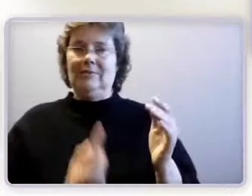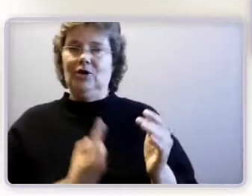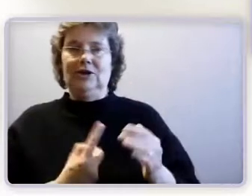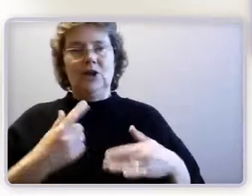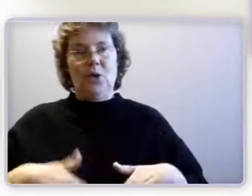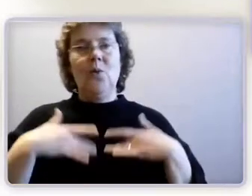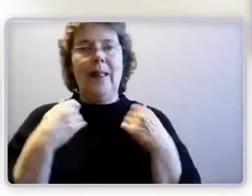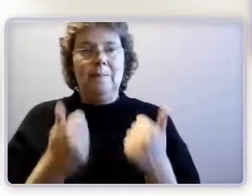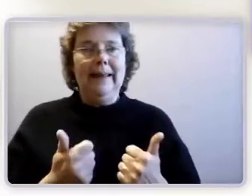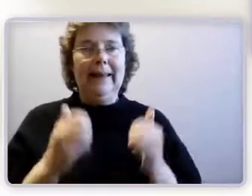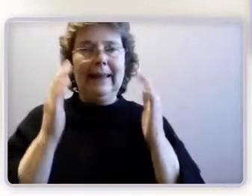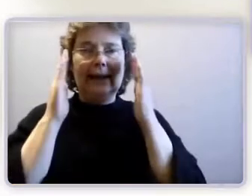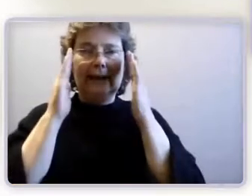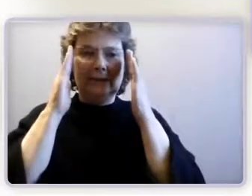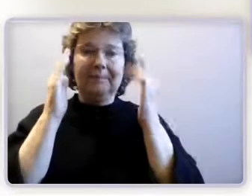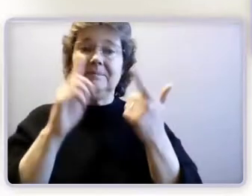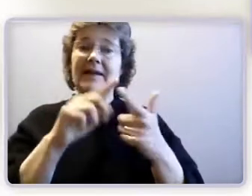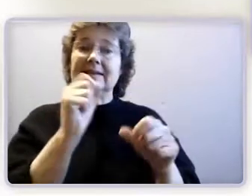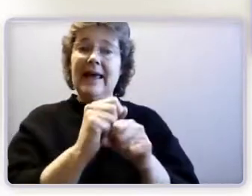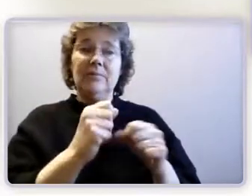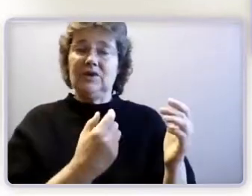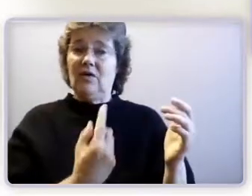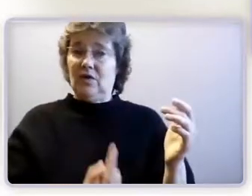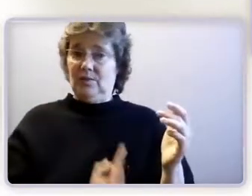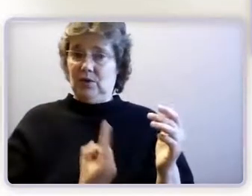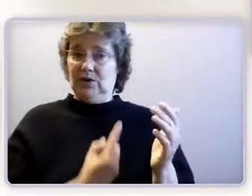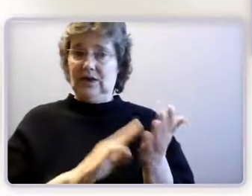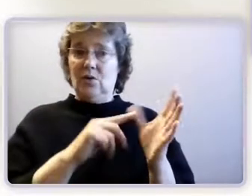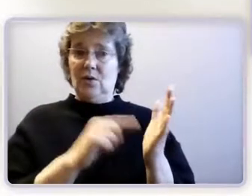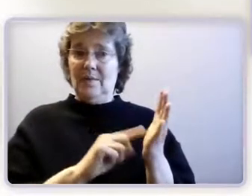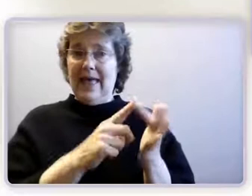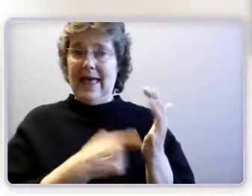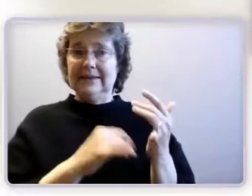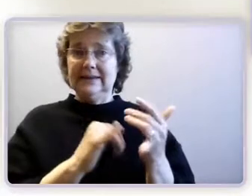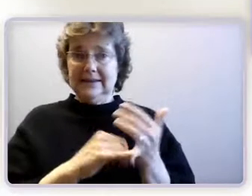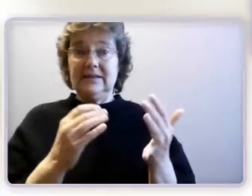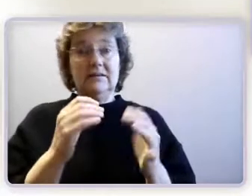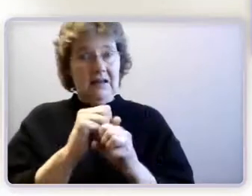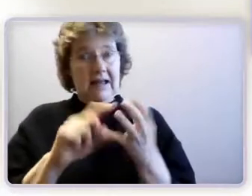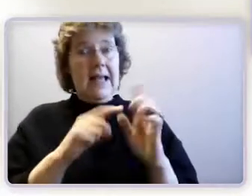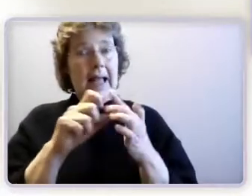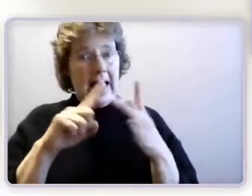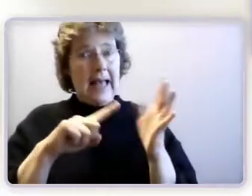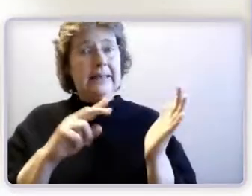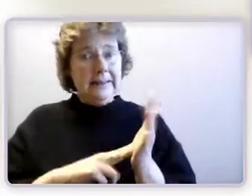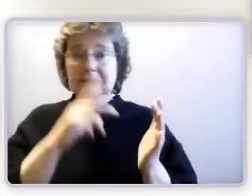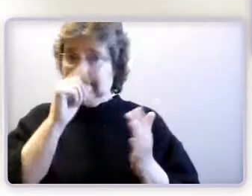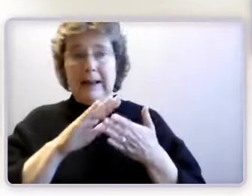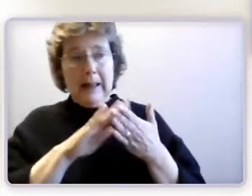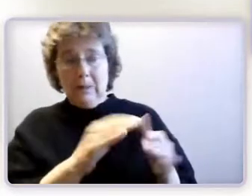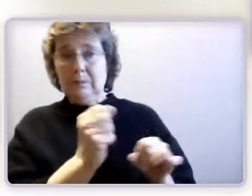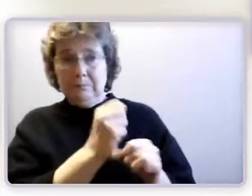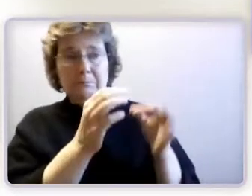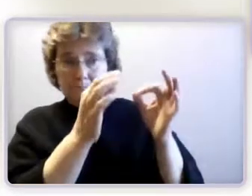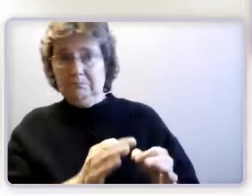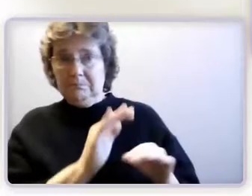Examples of personal matters. So as a guardian, some things which I can help to make decisions around, where a person lives,